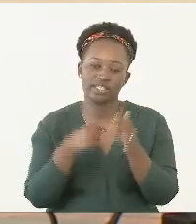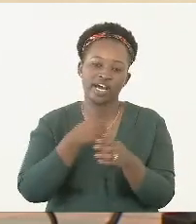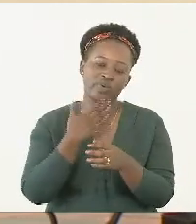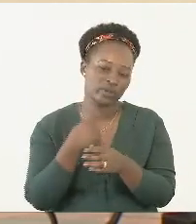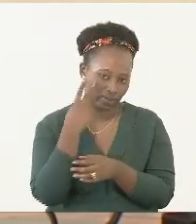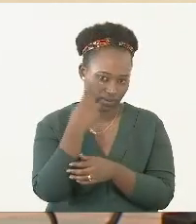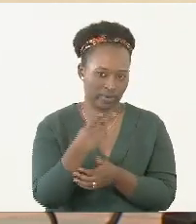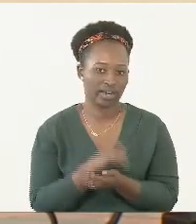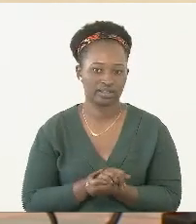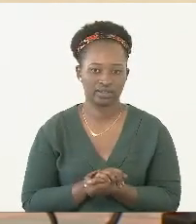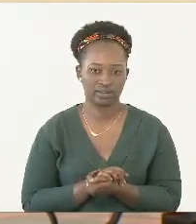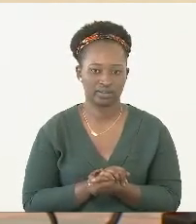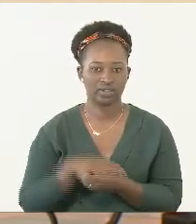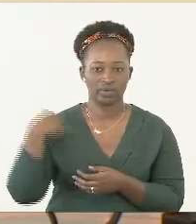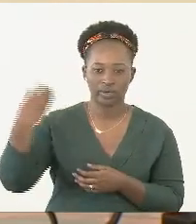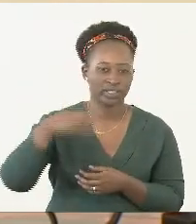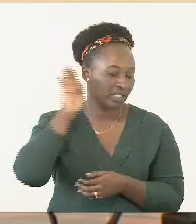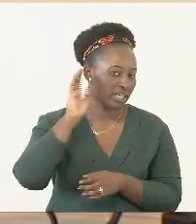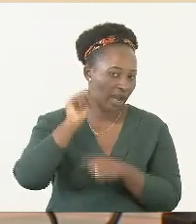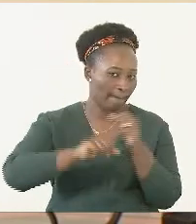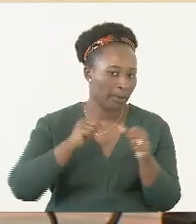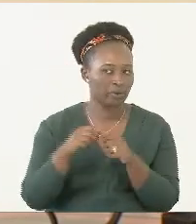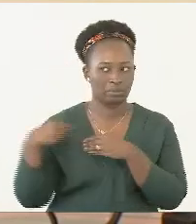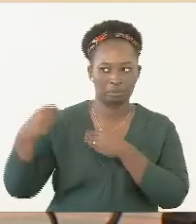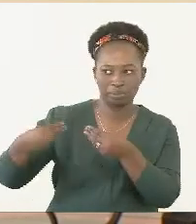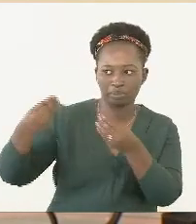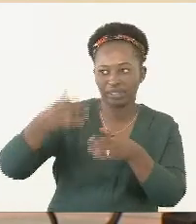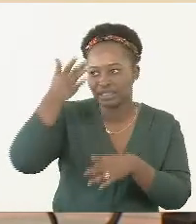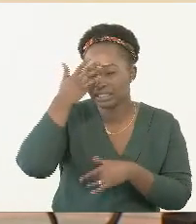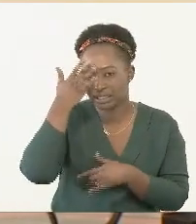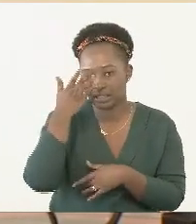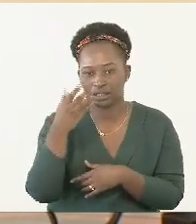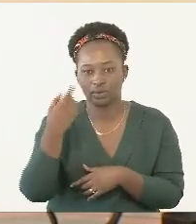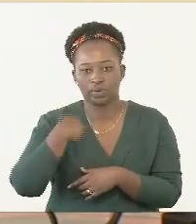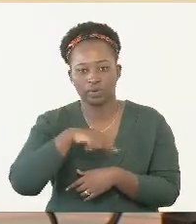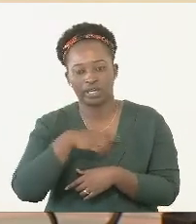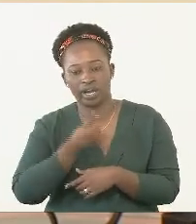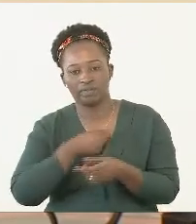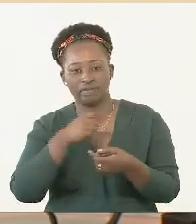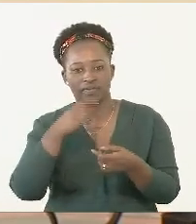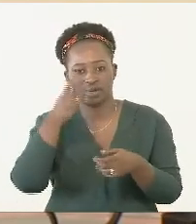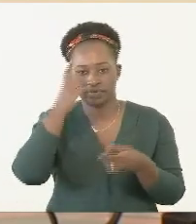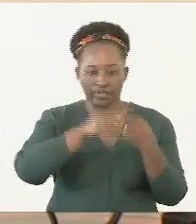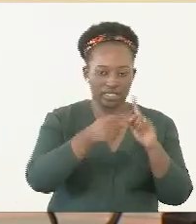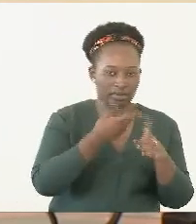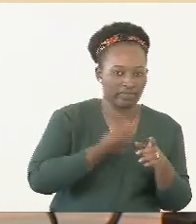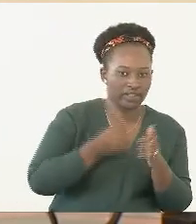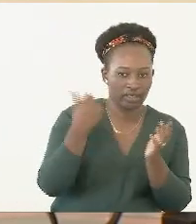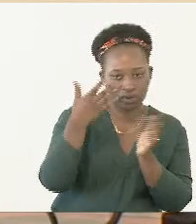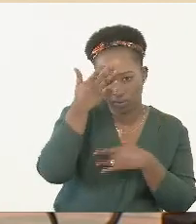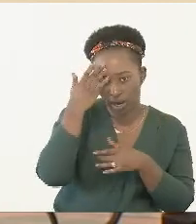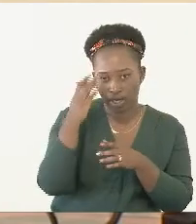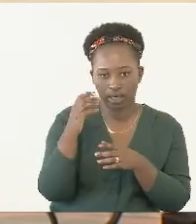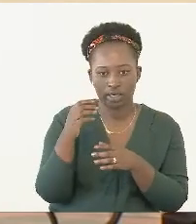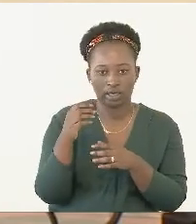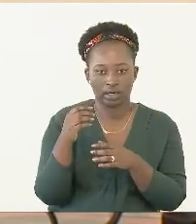at. We always hear about genetic diseases. We have friends who have sickle cell anemia. We have friends who can